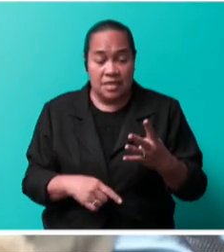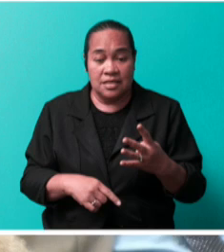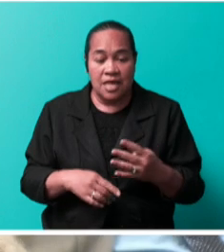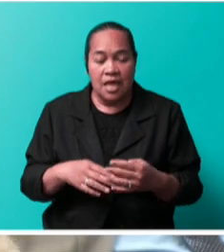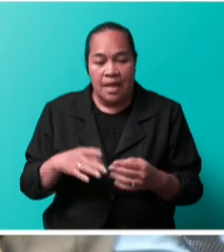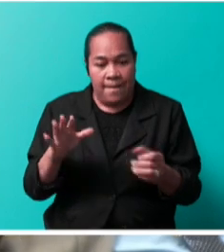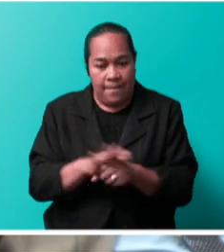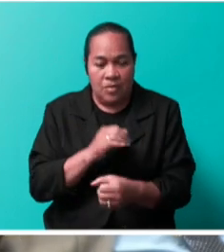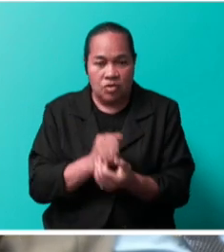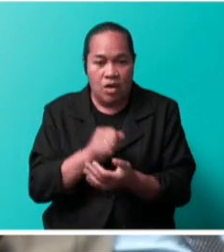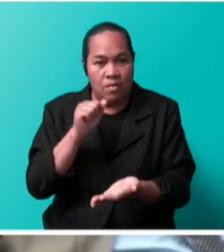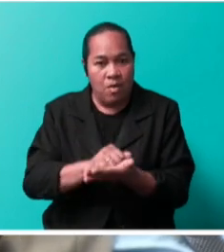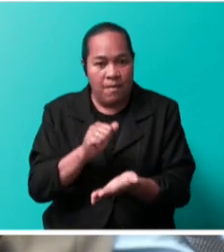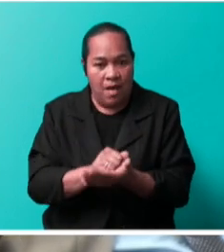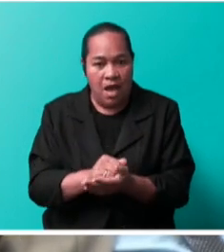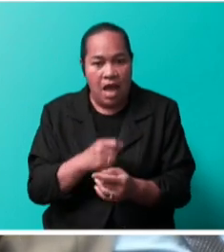proper governance,